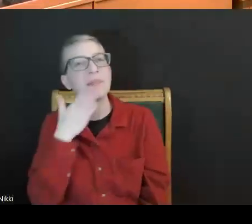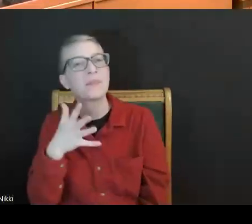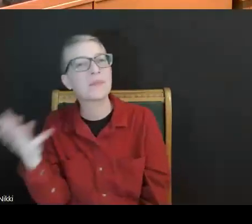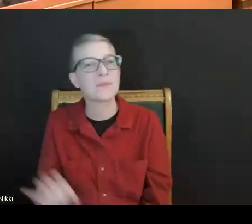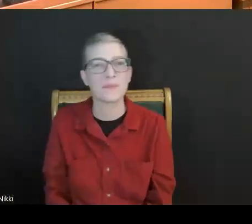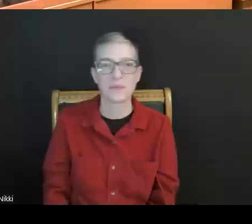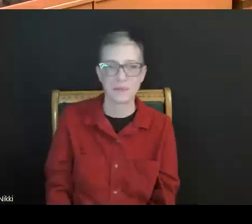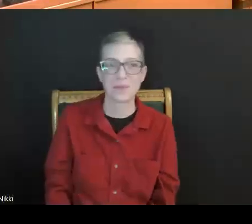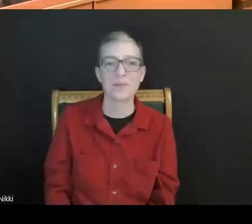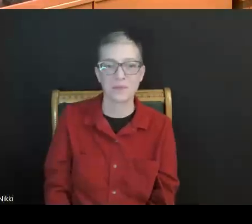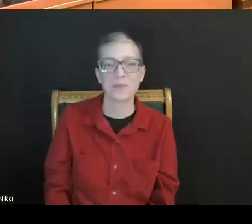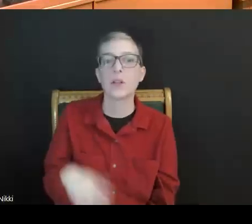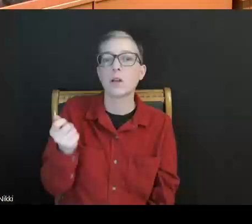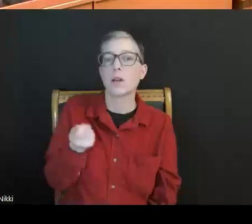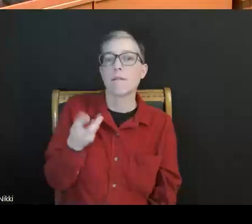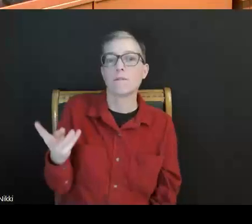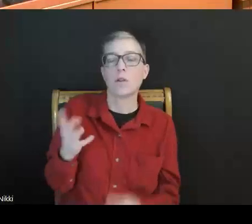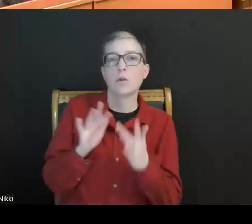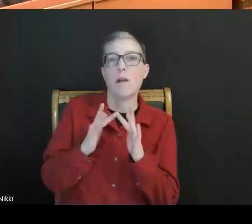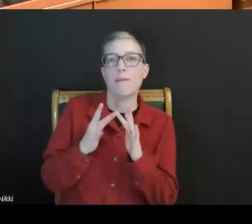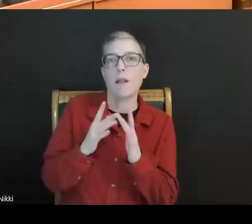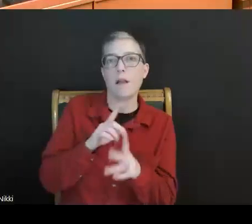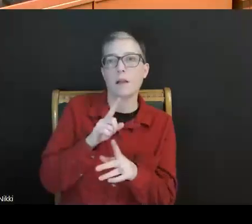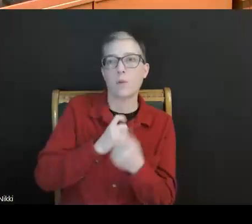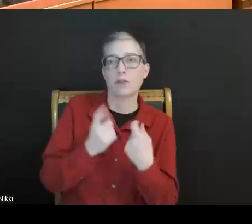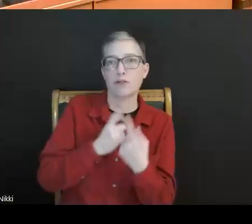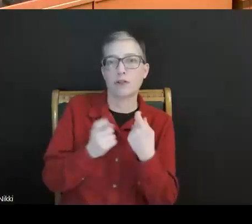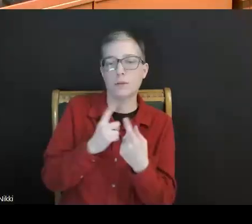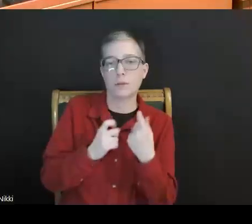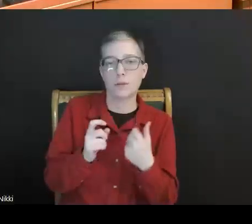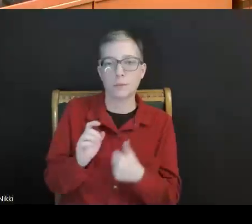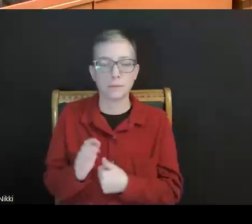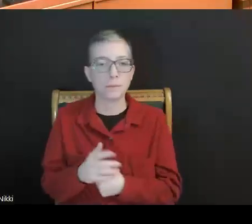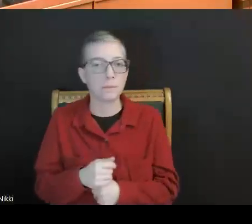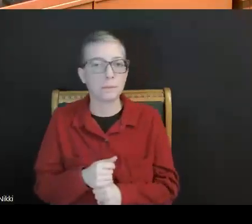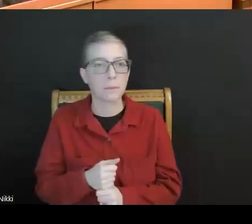Thank you. The couple online questions I'll refer to.